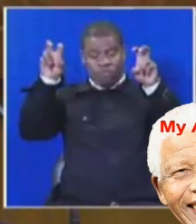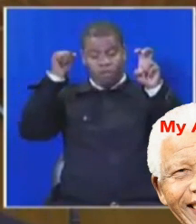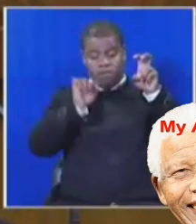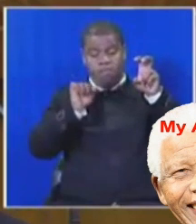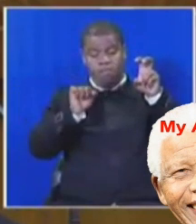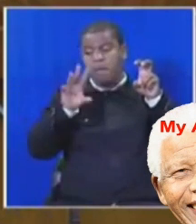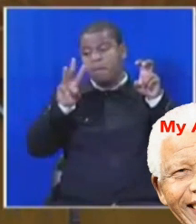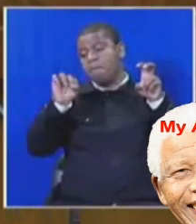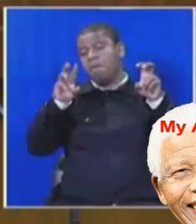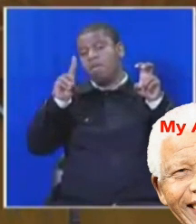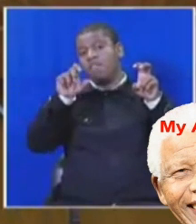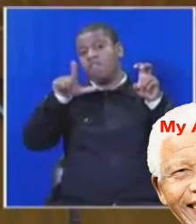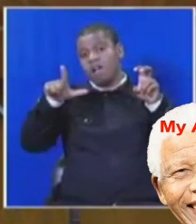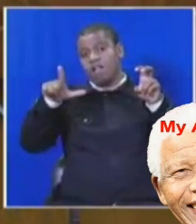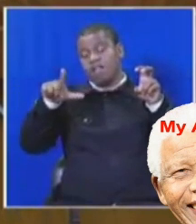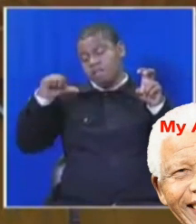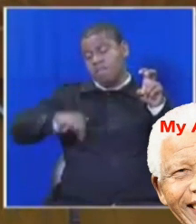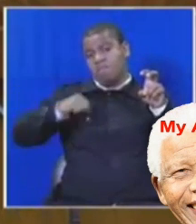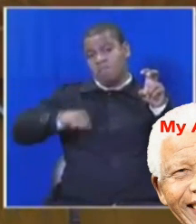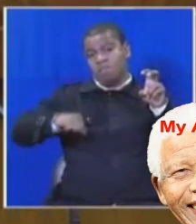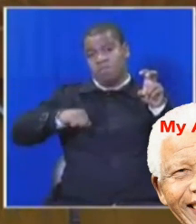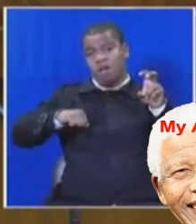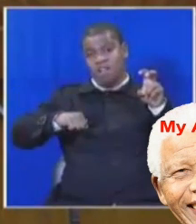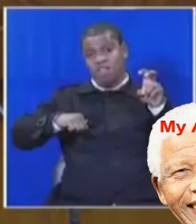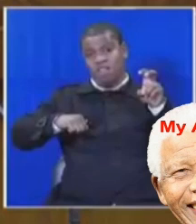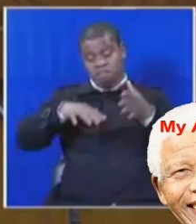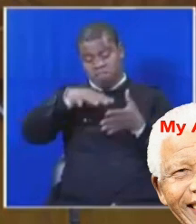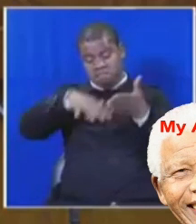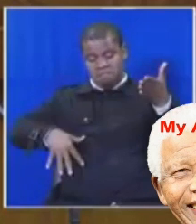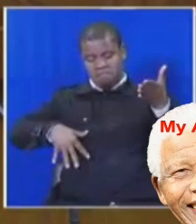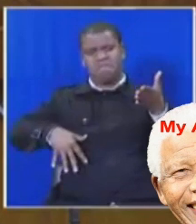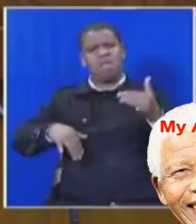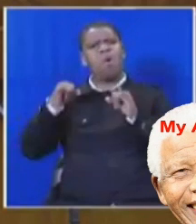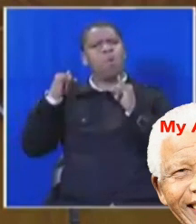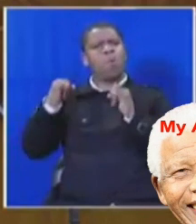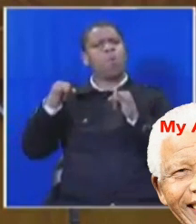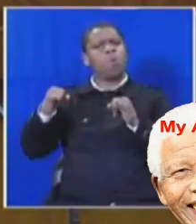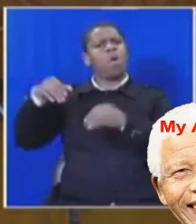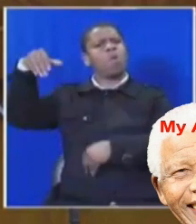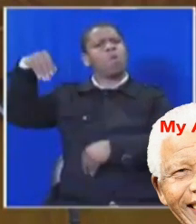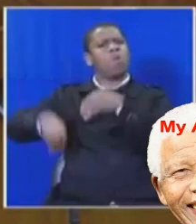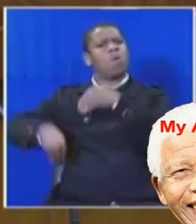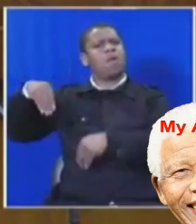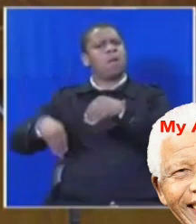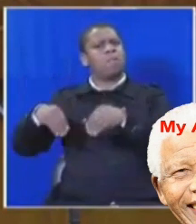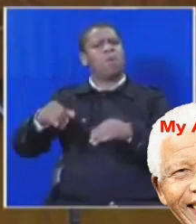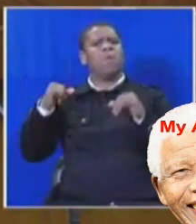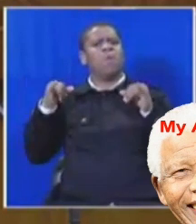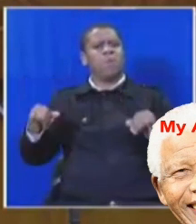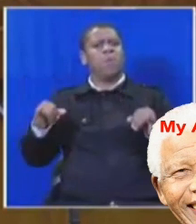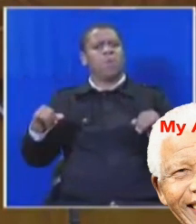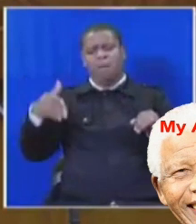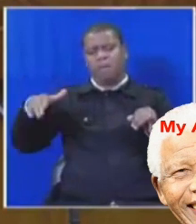says that Midval is probably the most corrupt municipality in South Africa.